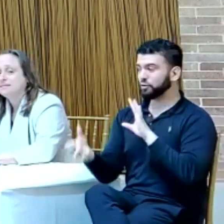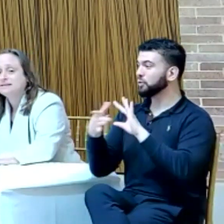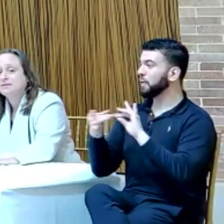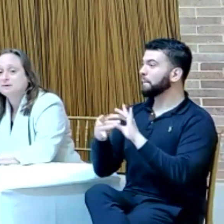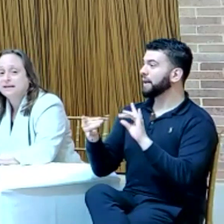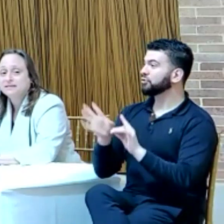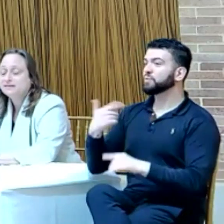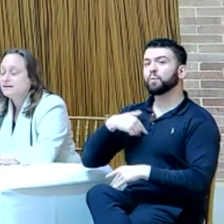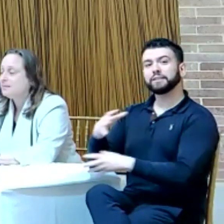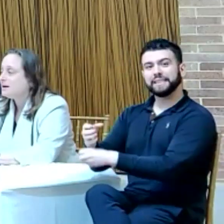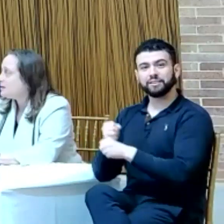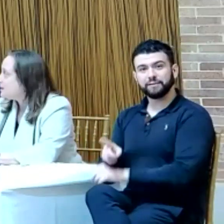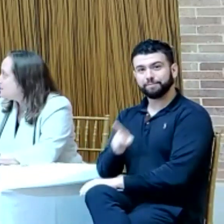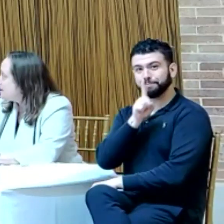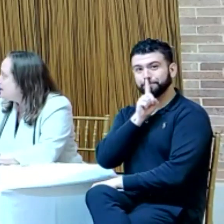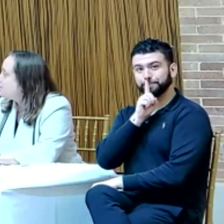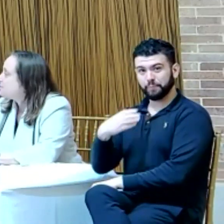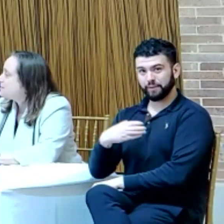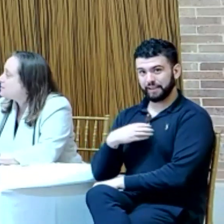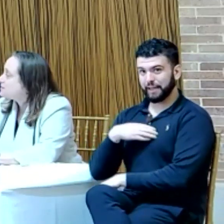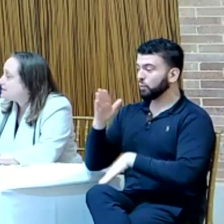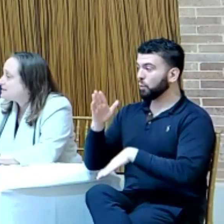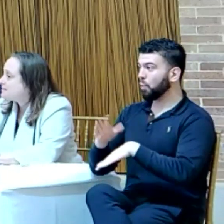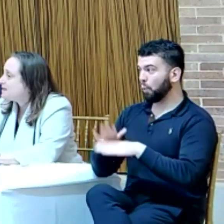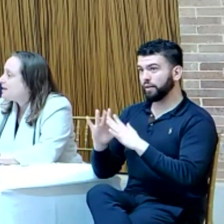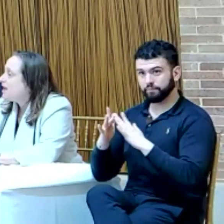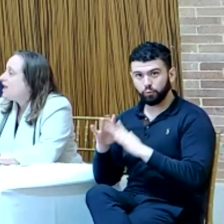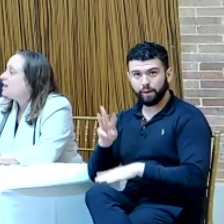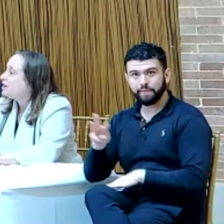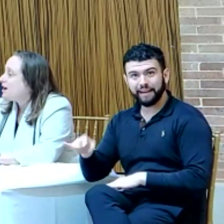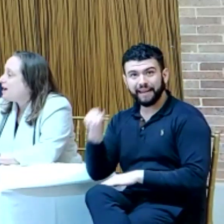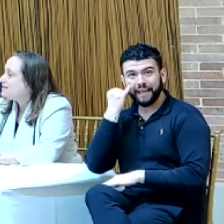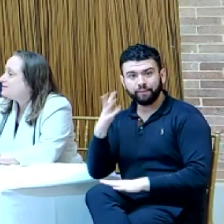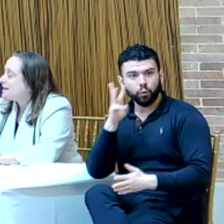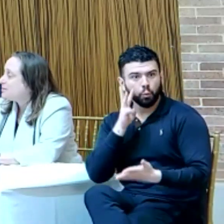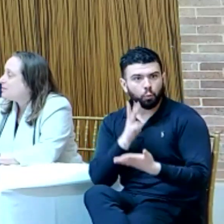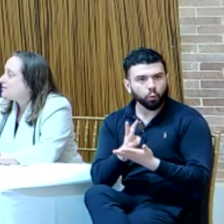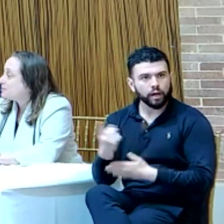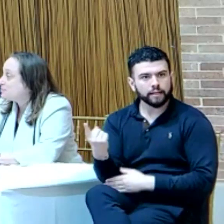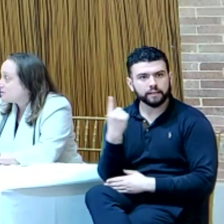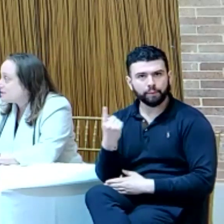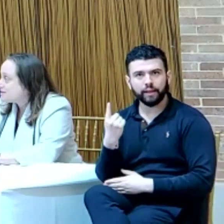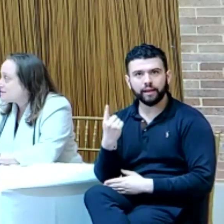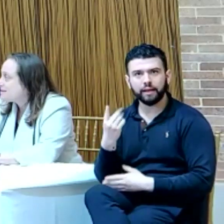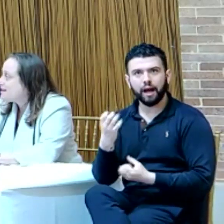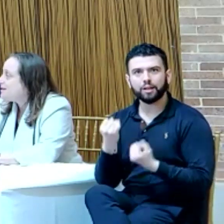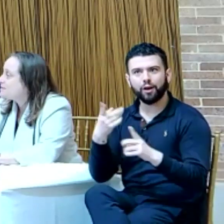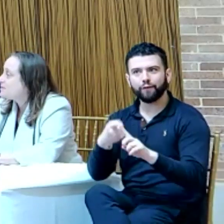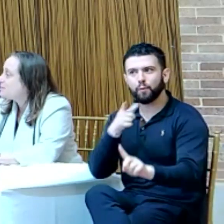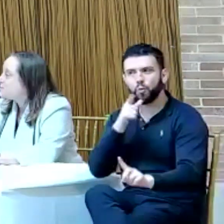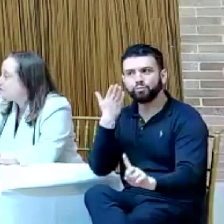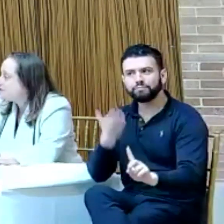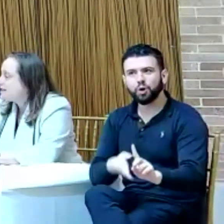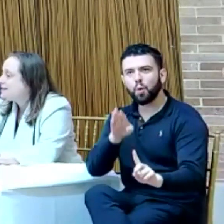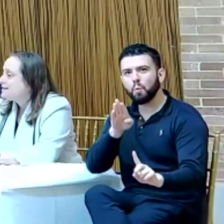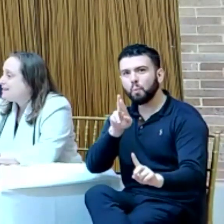Anonymous complaints um on our website for people who see something a lot of them are from Brokers um so